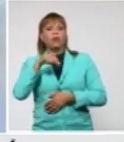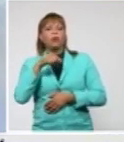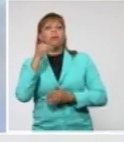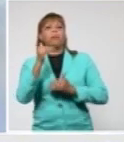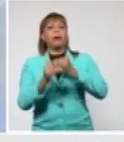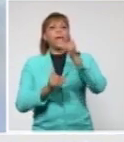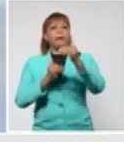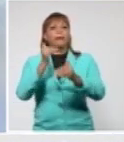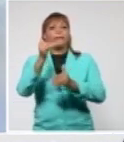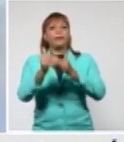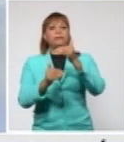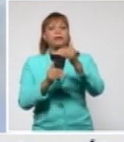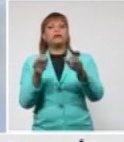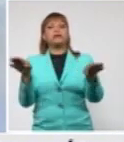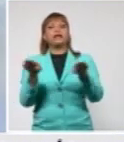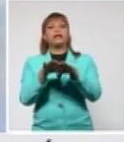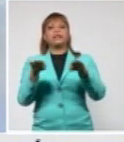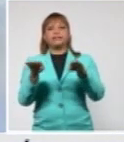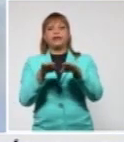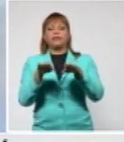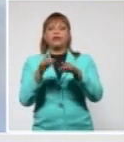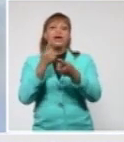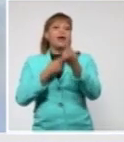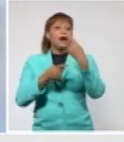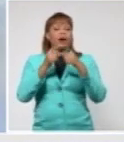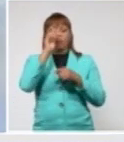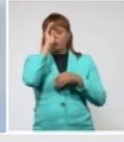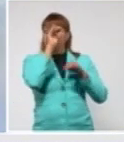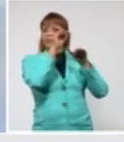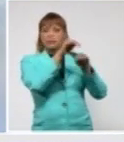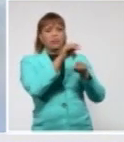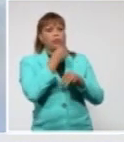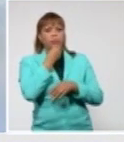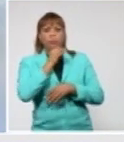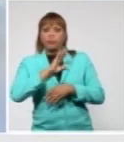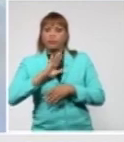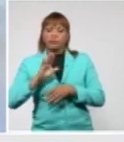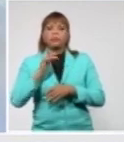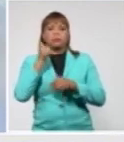308, or 98.4%, are clinically stable.